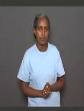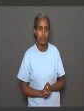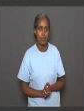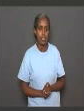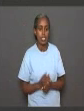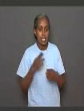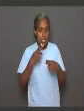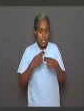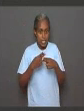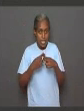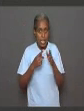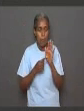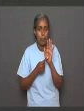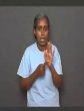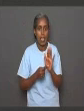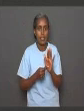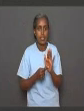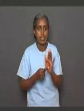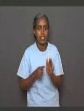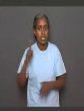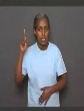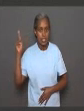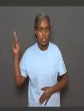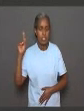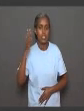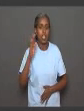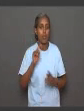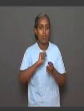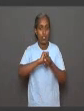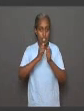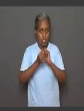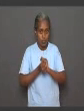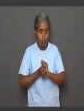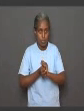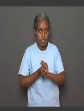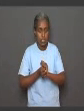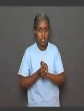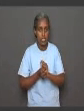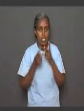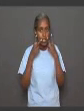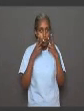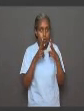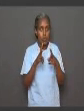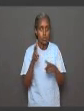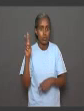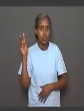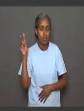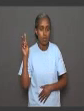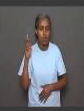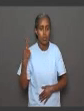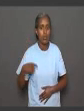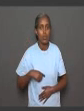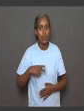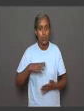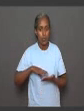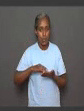As the name implies, this type of transformation looks as though we have laid